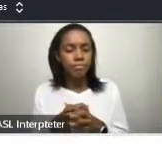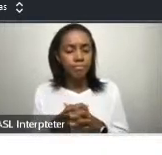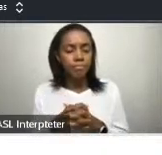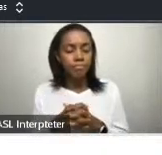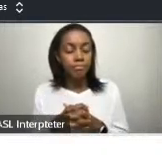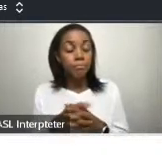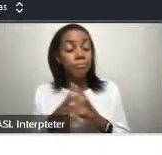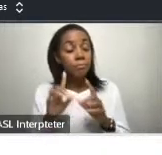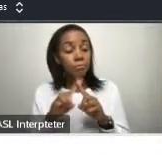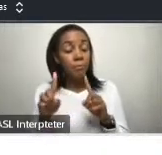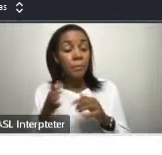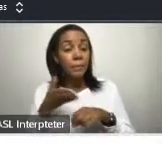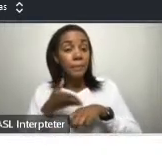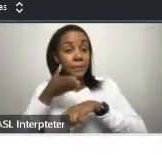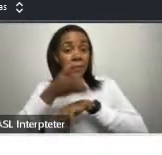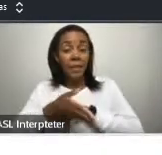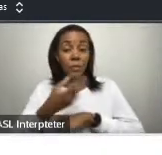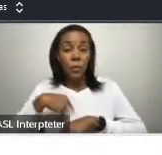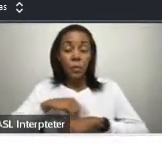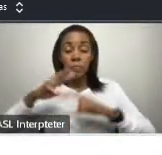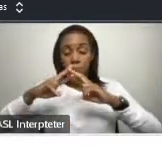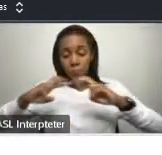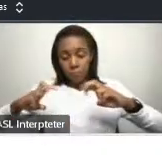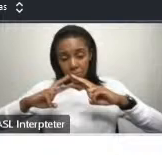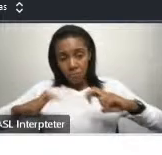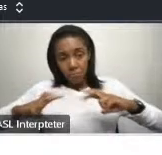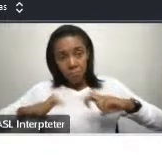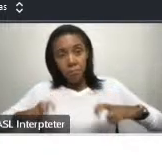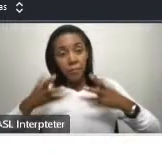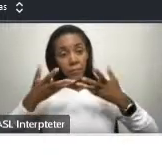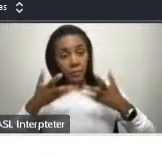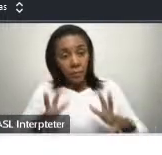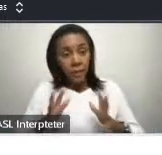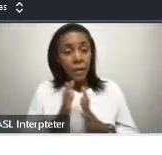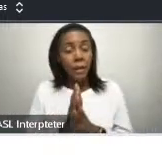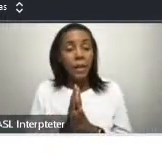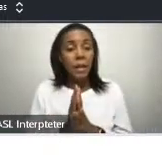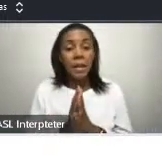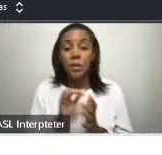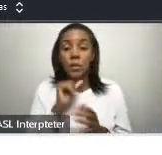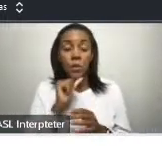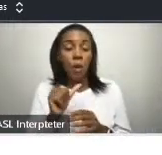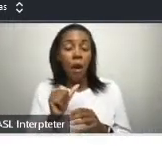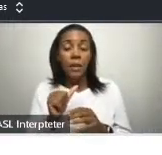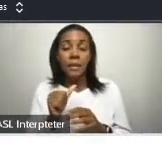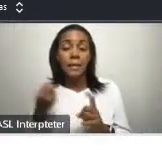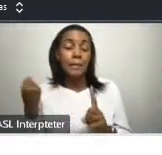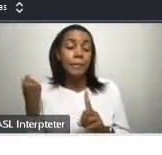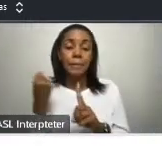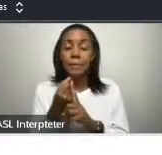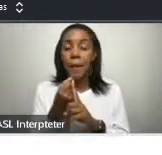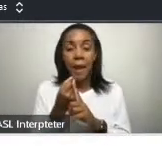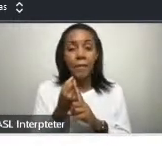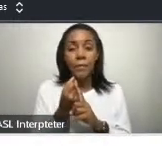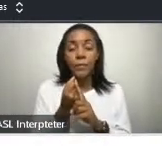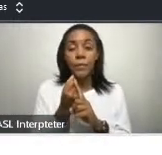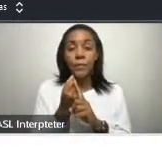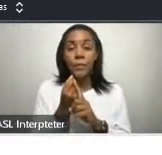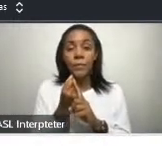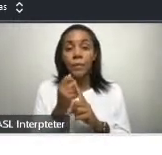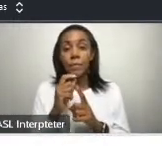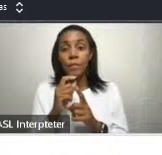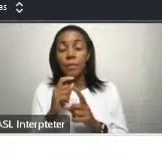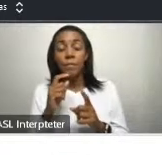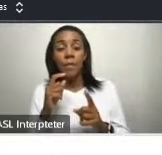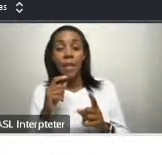then after further research was done, we found that did not affect or impact the transition of